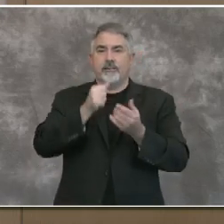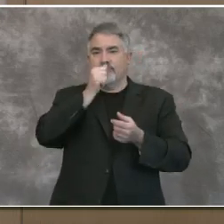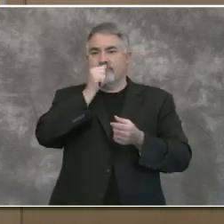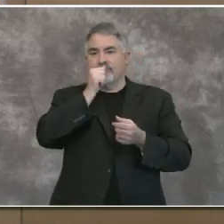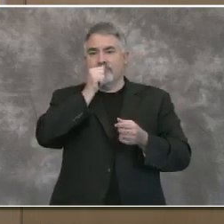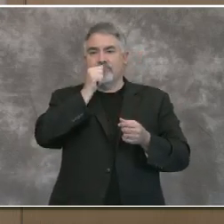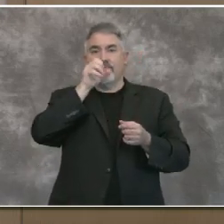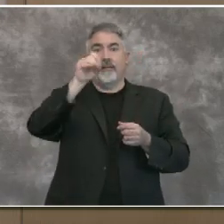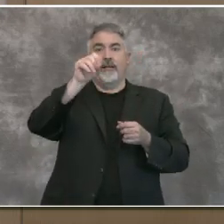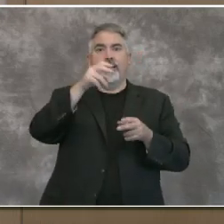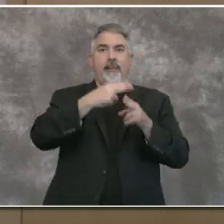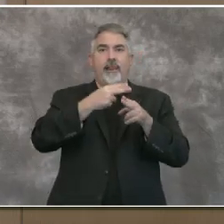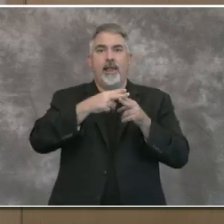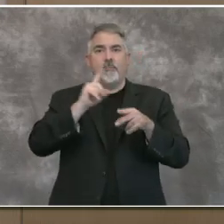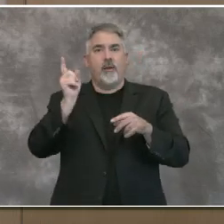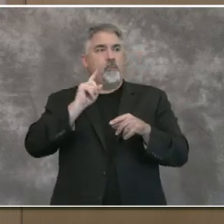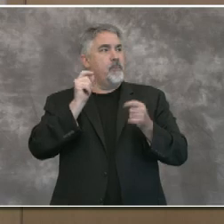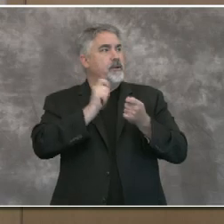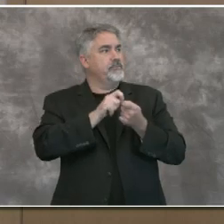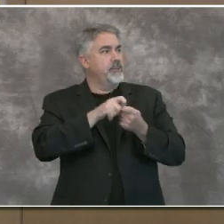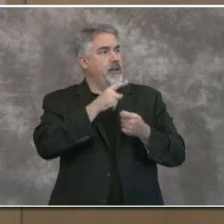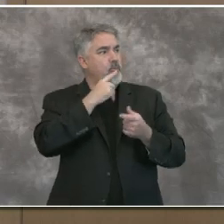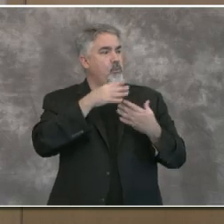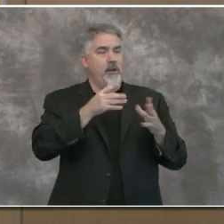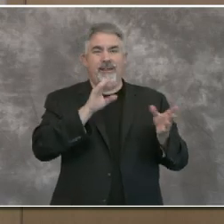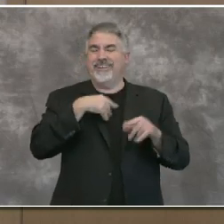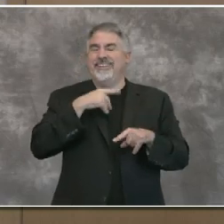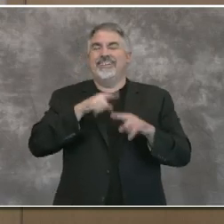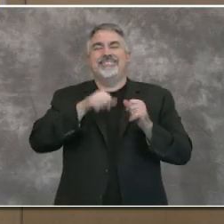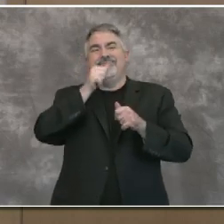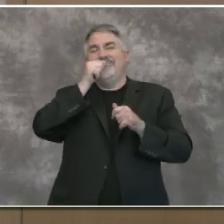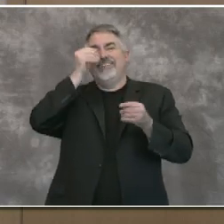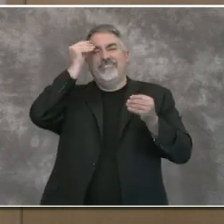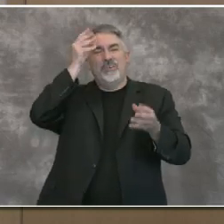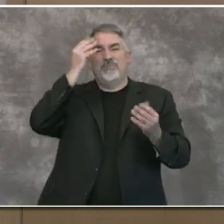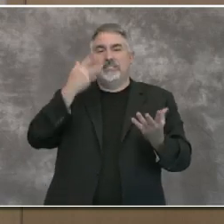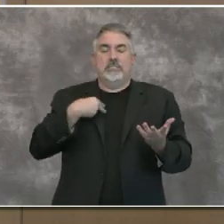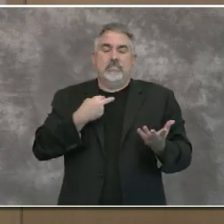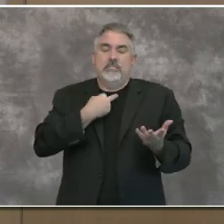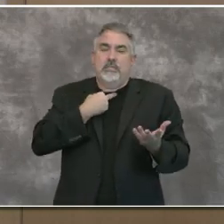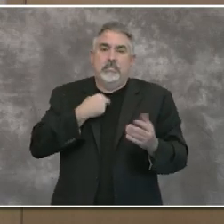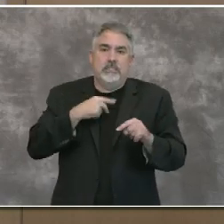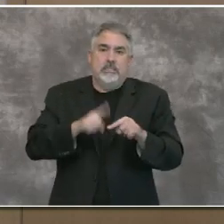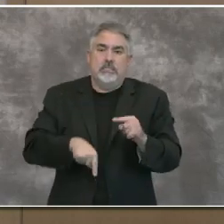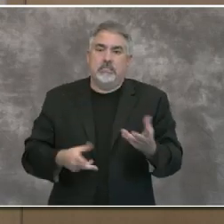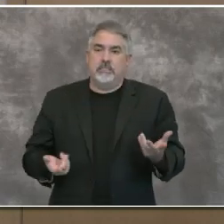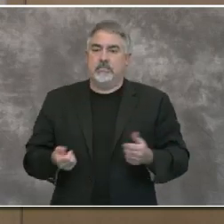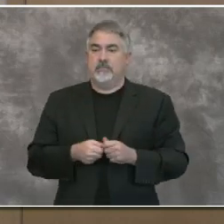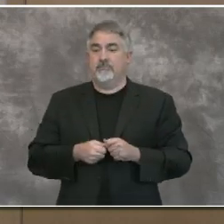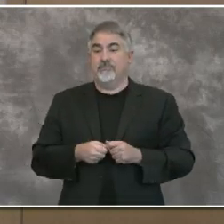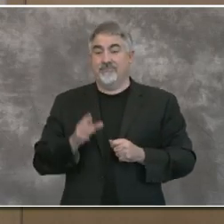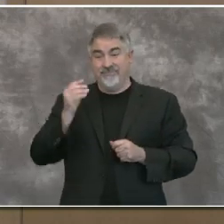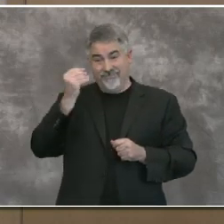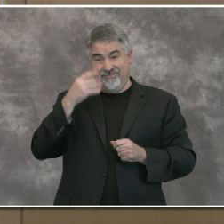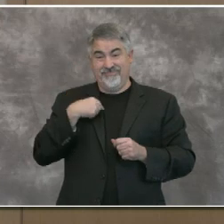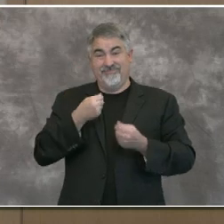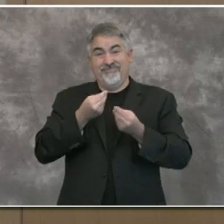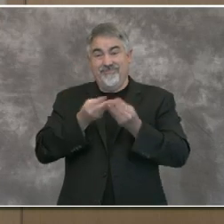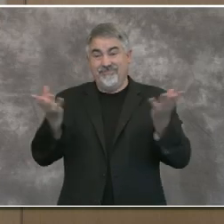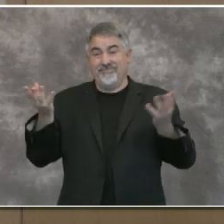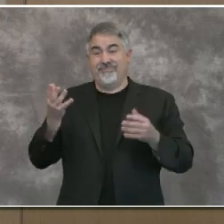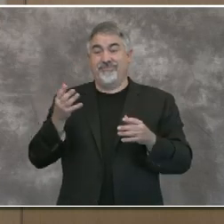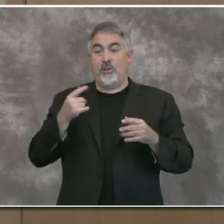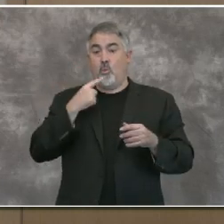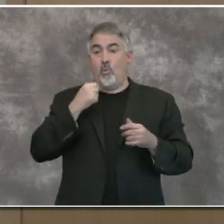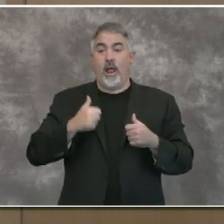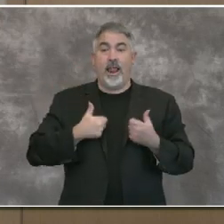specifics. In the report that I made earlier, any congregate living facilities that have